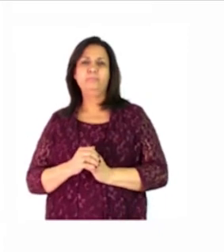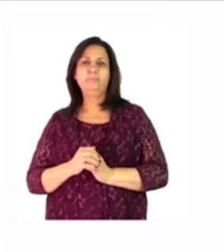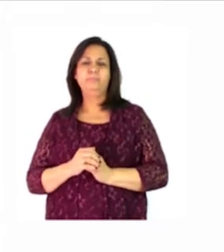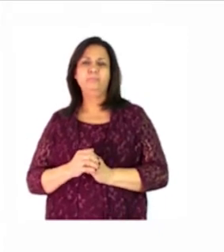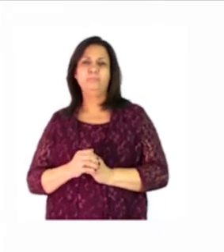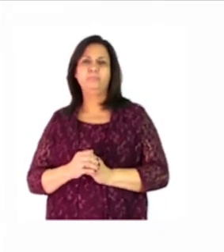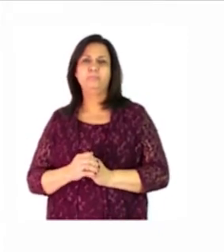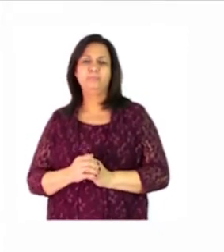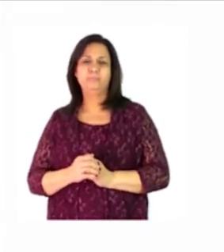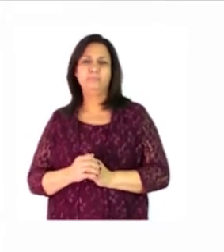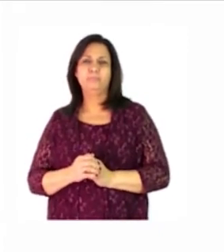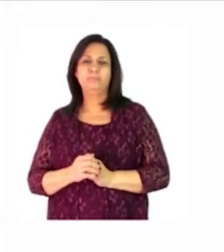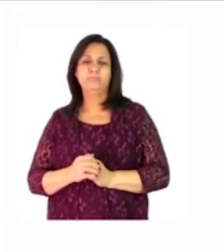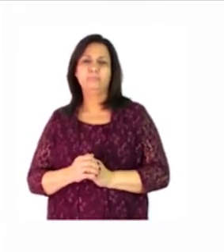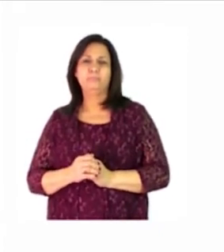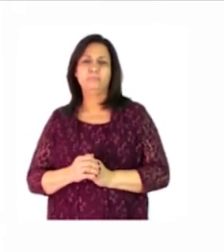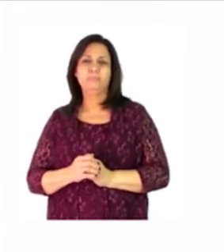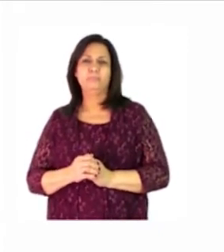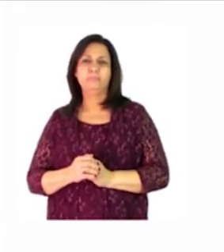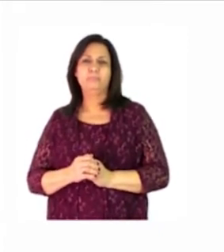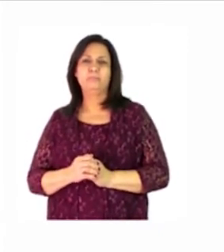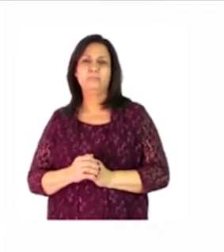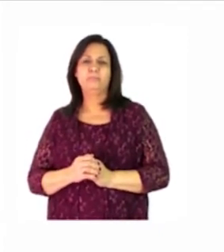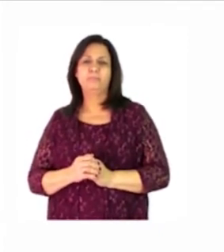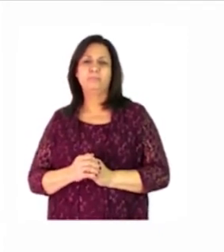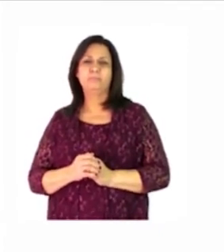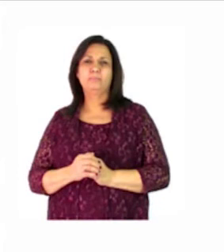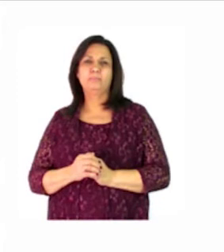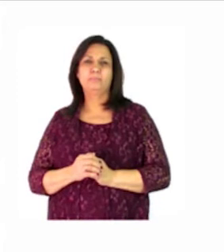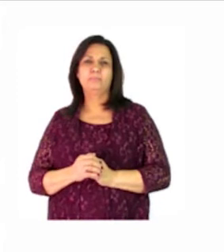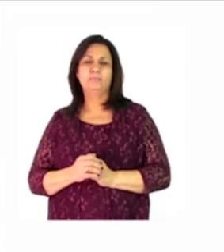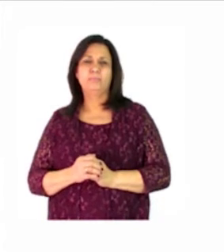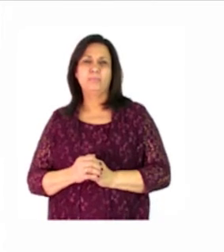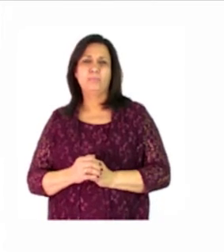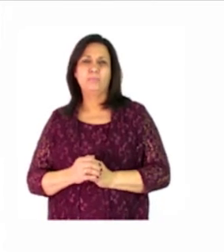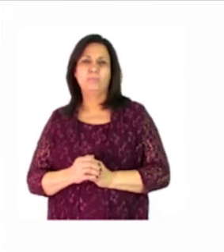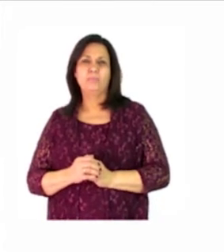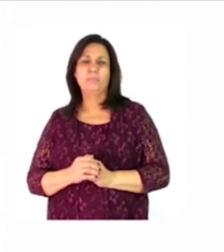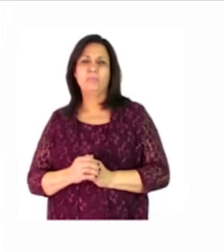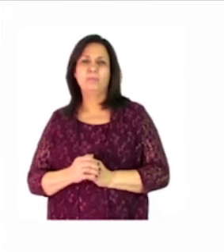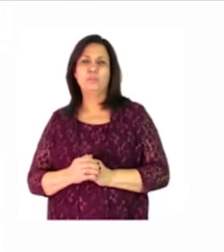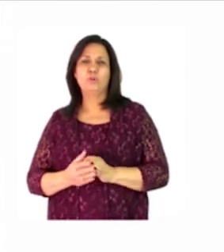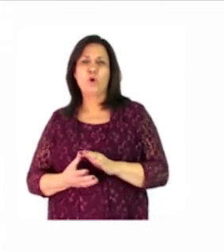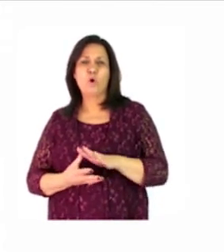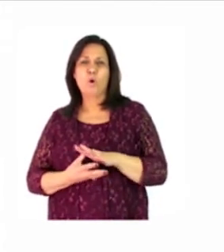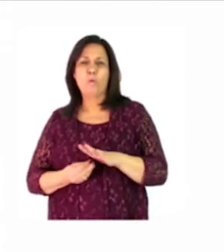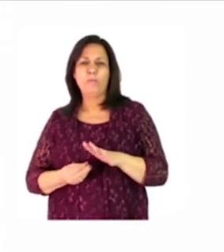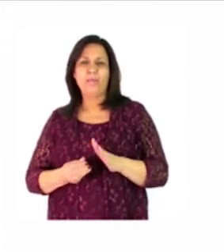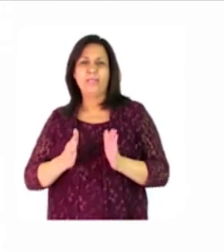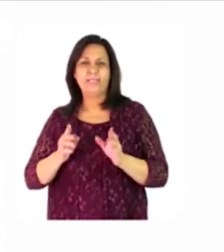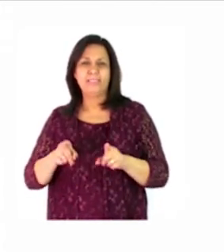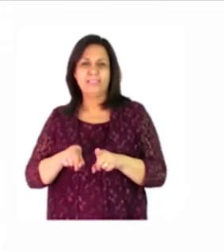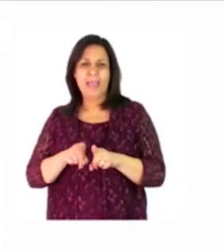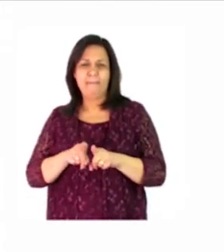page, on page 12. And the instruction reads, copy the